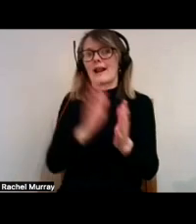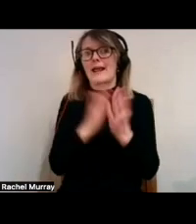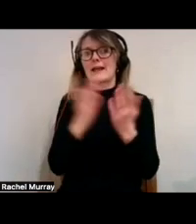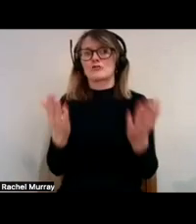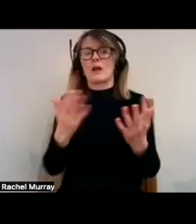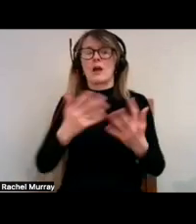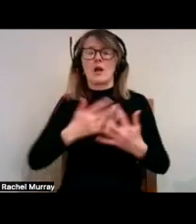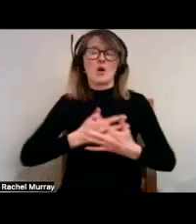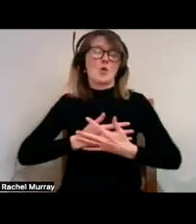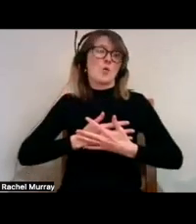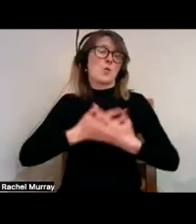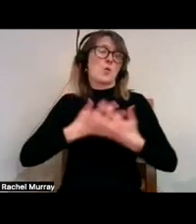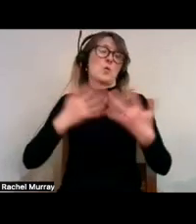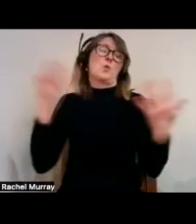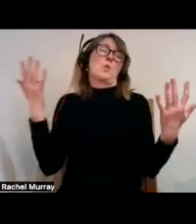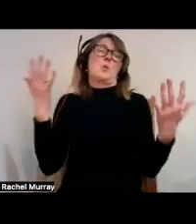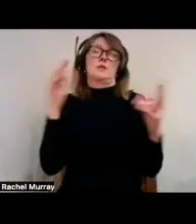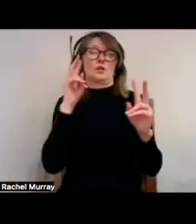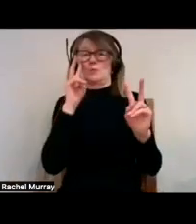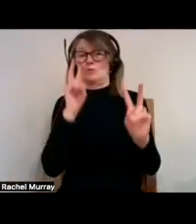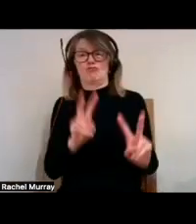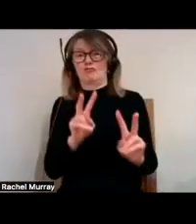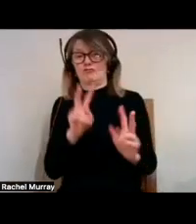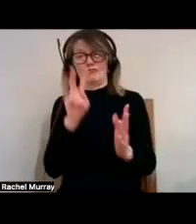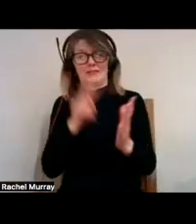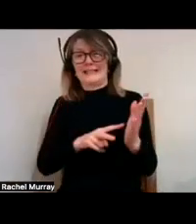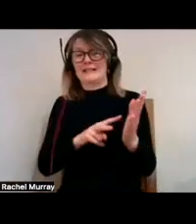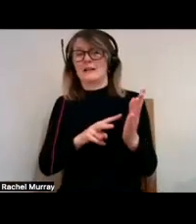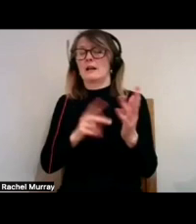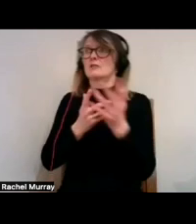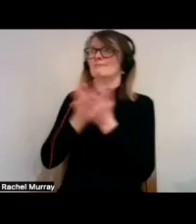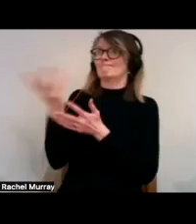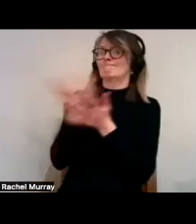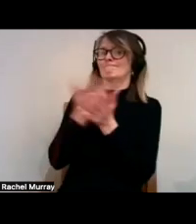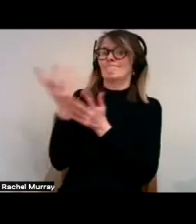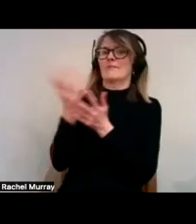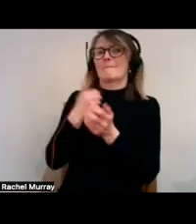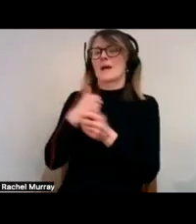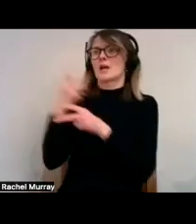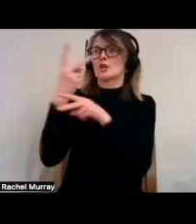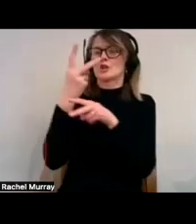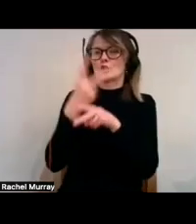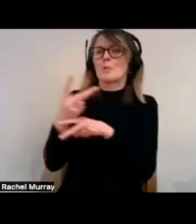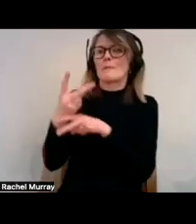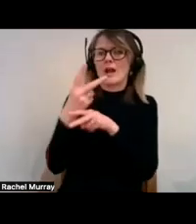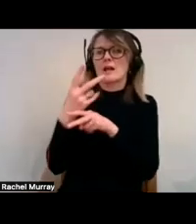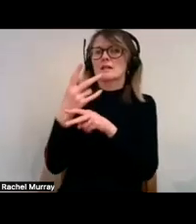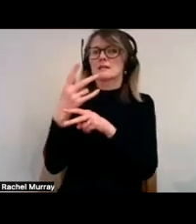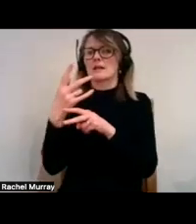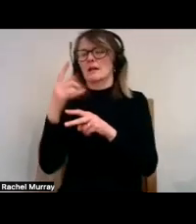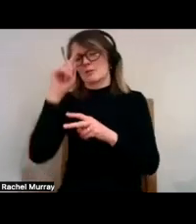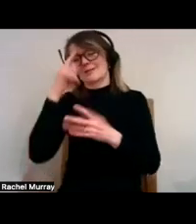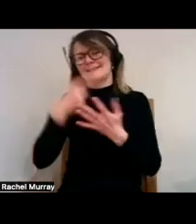to be open to. So in consultation with my supervisor, what we actually decided is that I would focus on what's being written